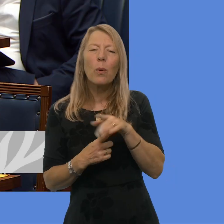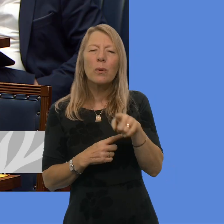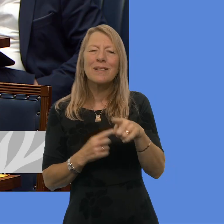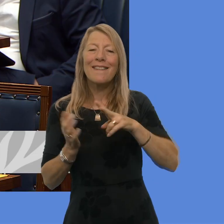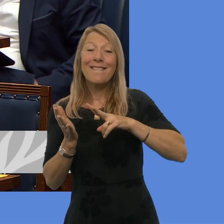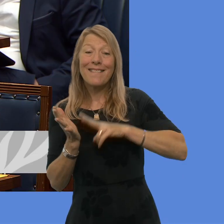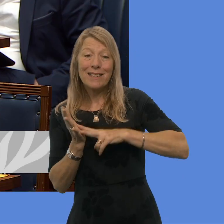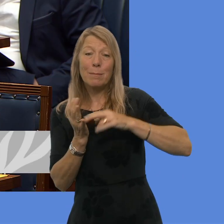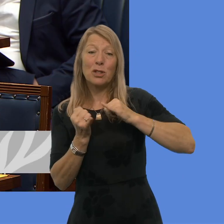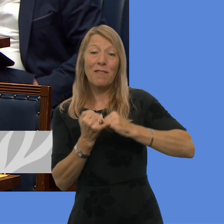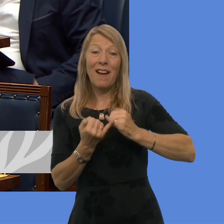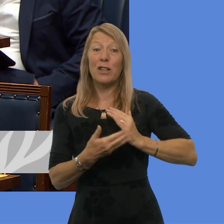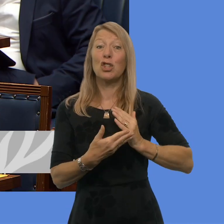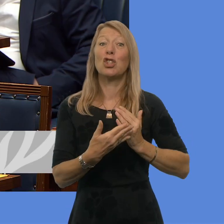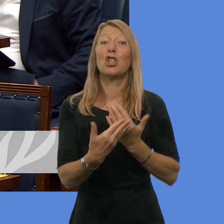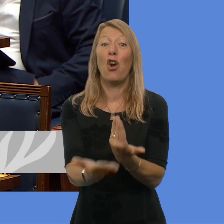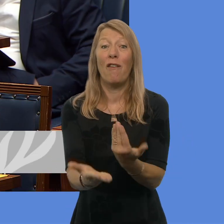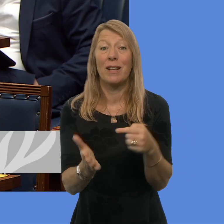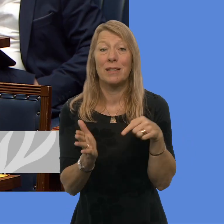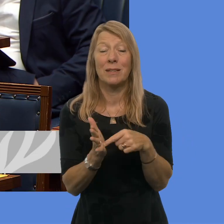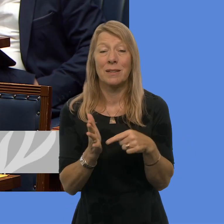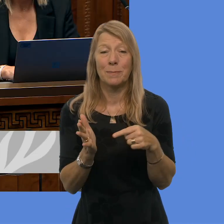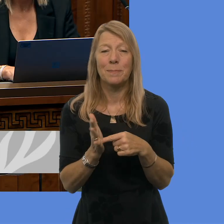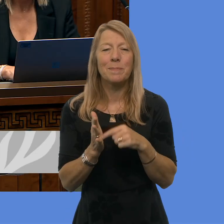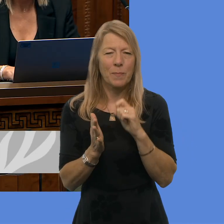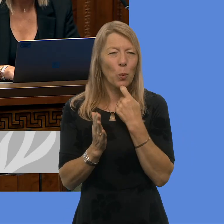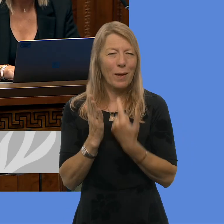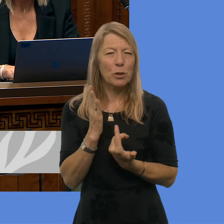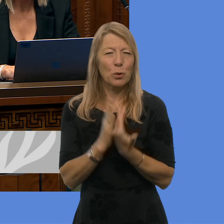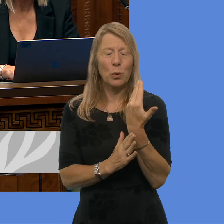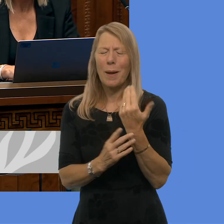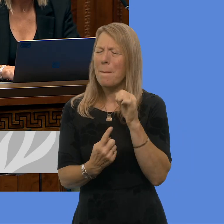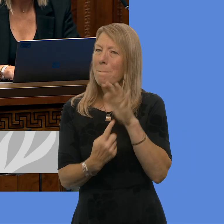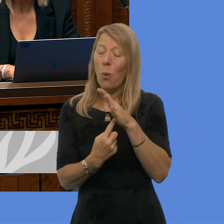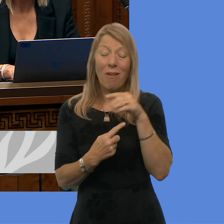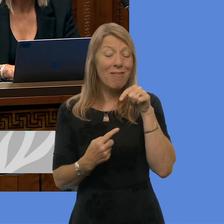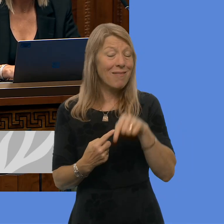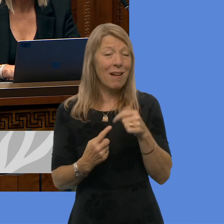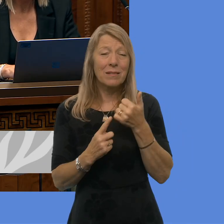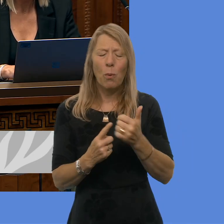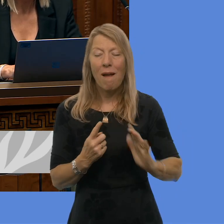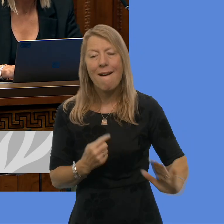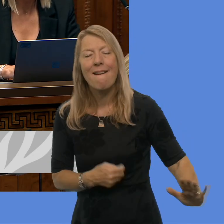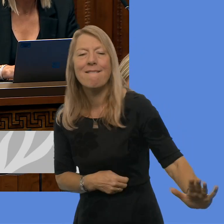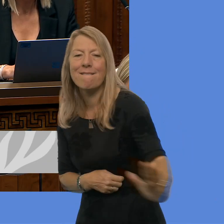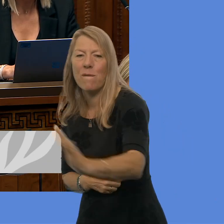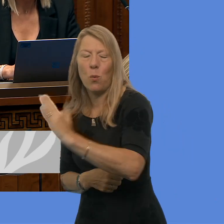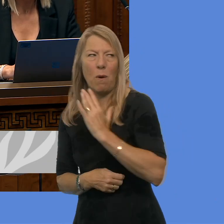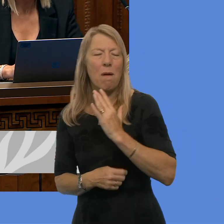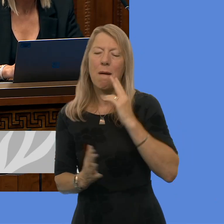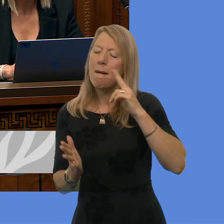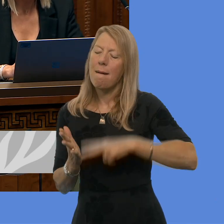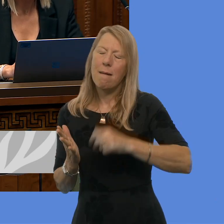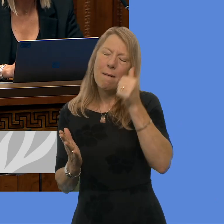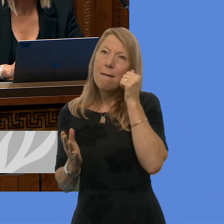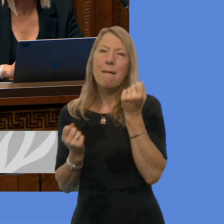given the framework publication on Friday, and that will continue. And it's important that we have a service that supports all people to understand what it is in terms